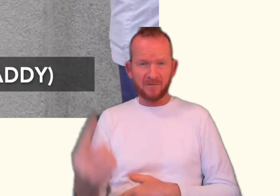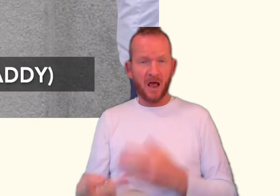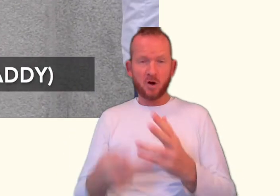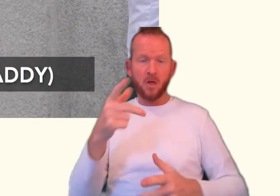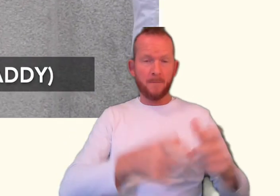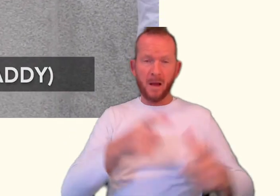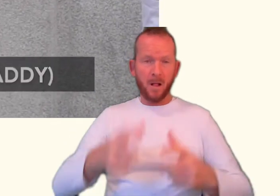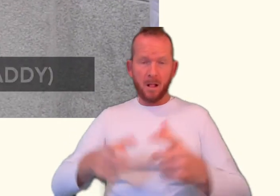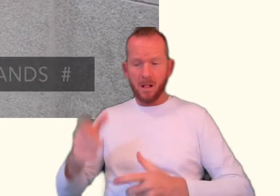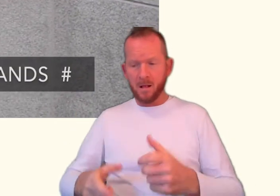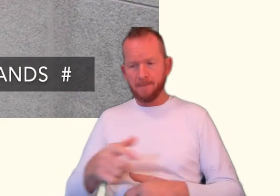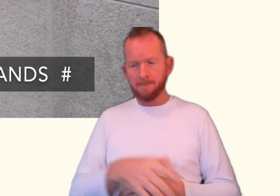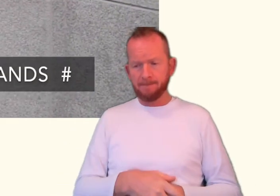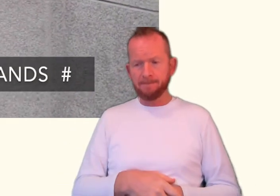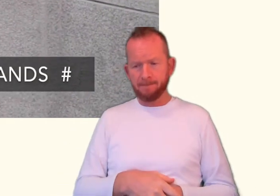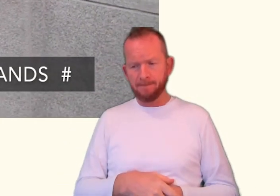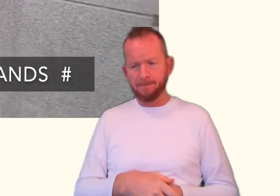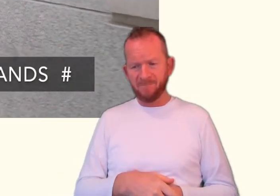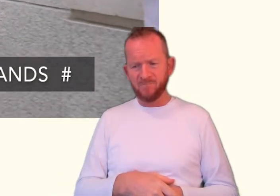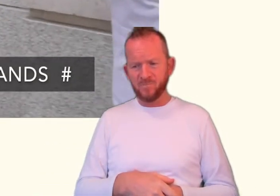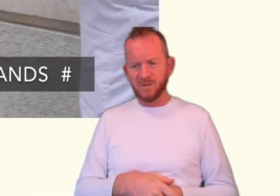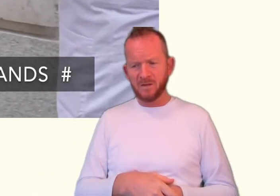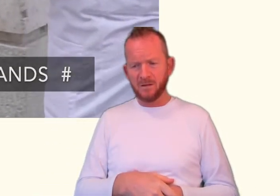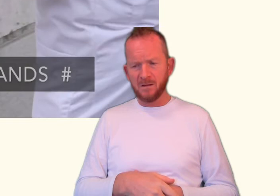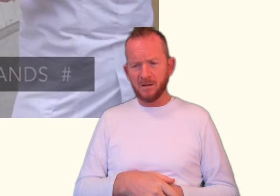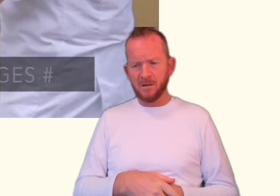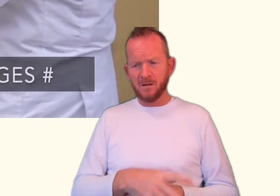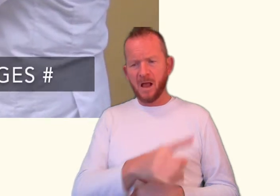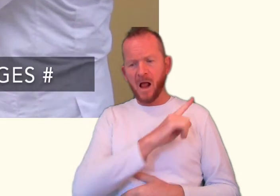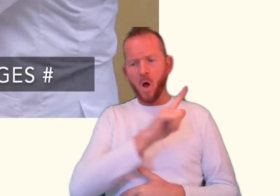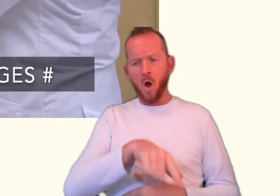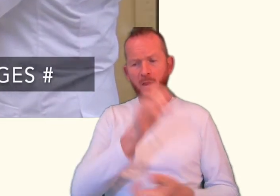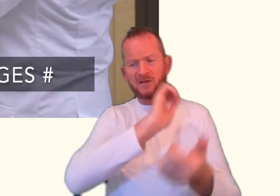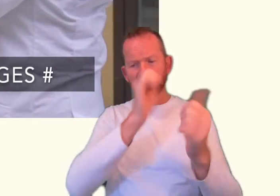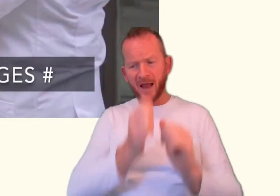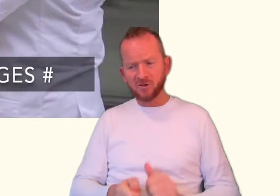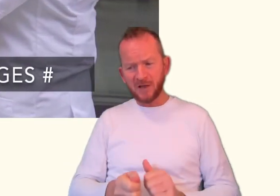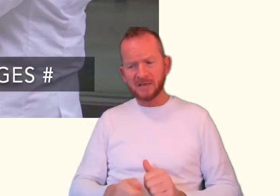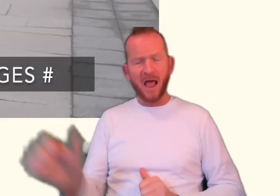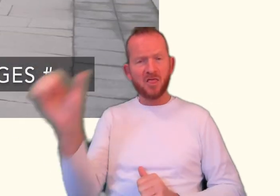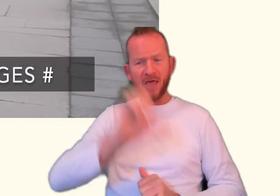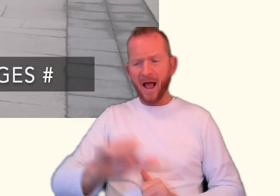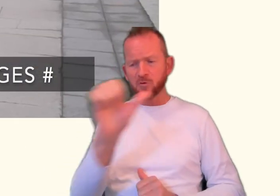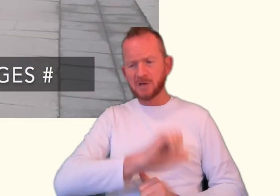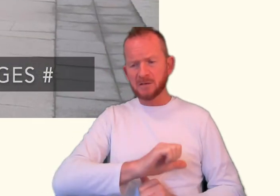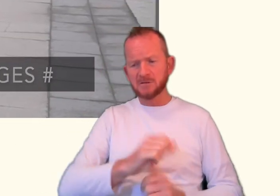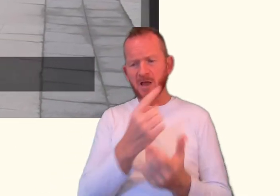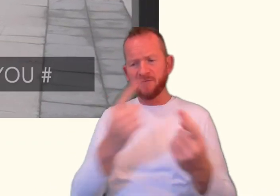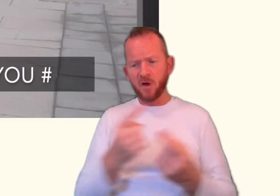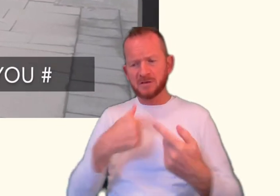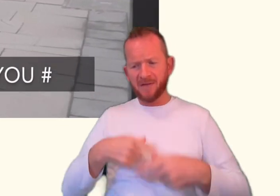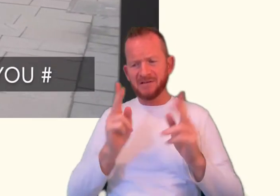Because of all these changes, thousands of us have died. And if these changes keep